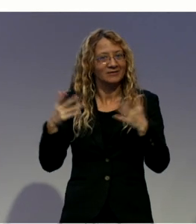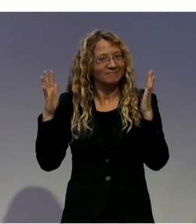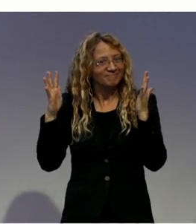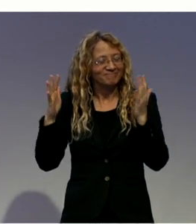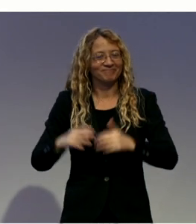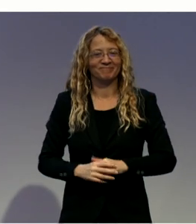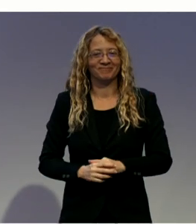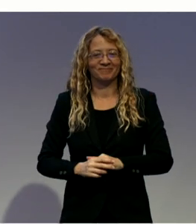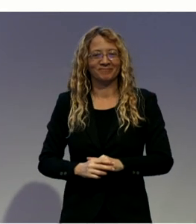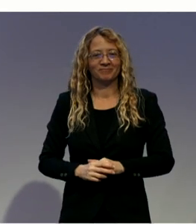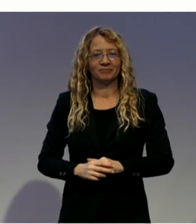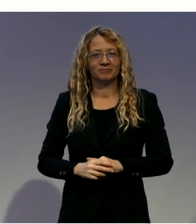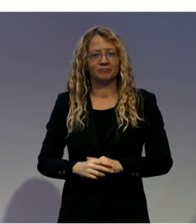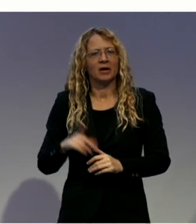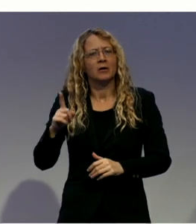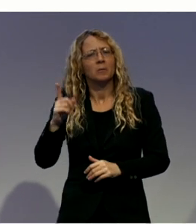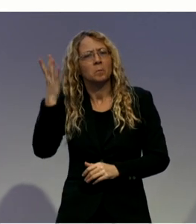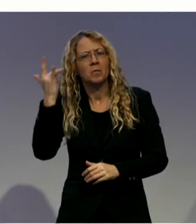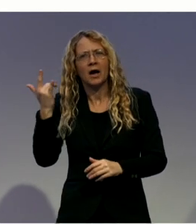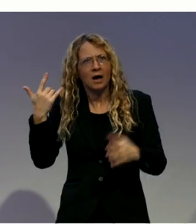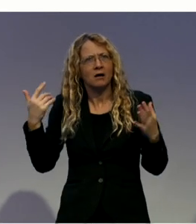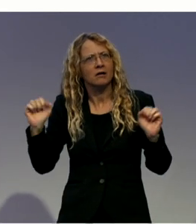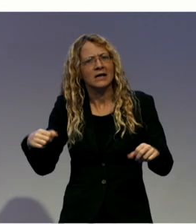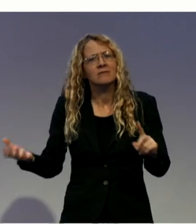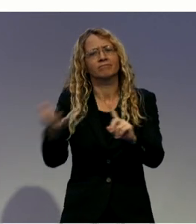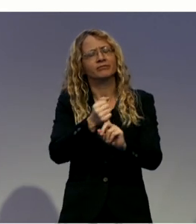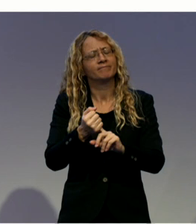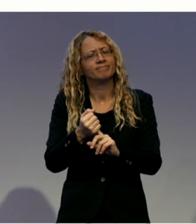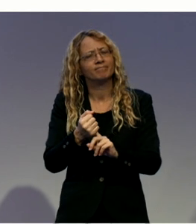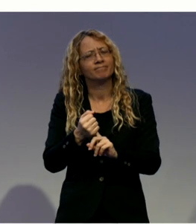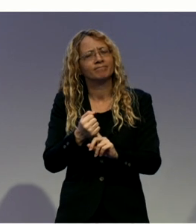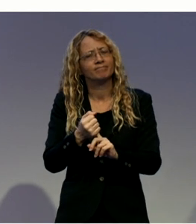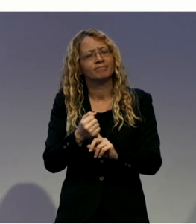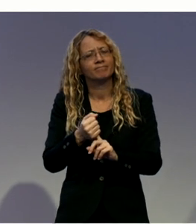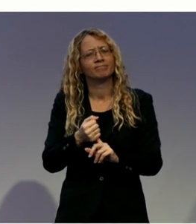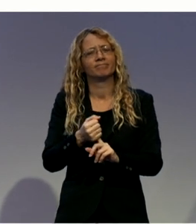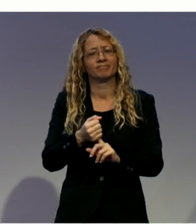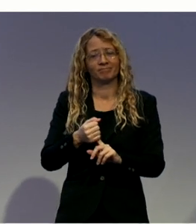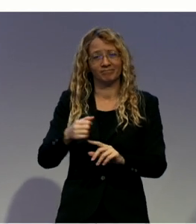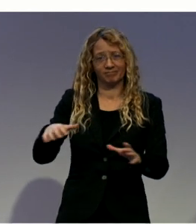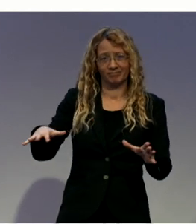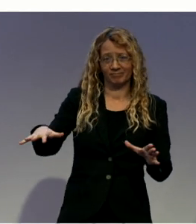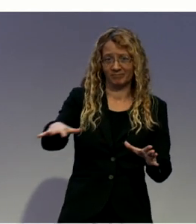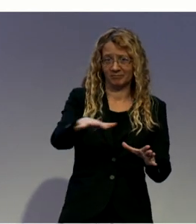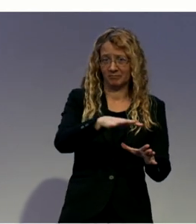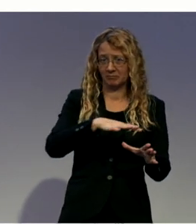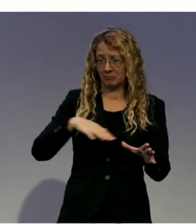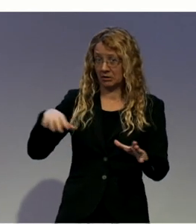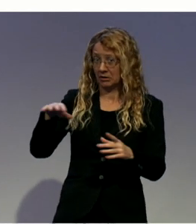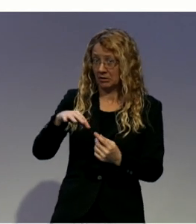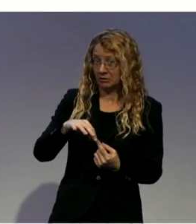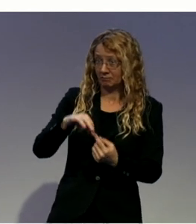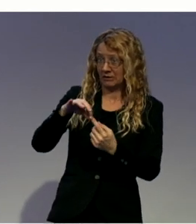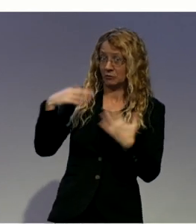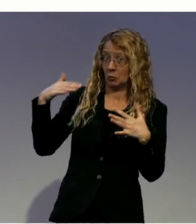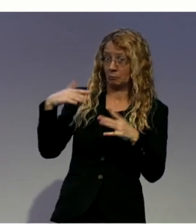why did we succeed? Even though you have an environment that is not that positive about it, because the environment is more